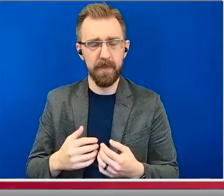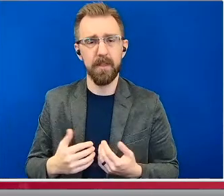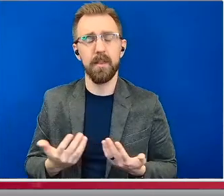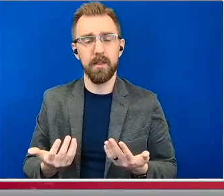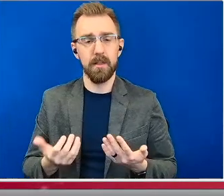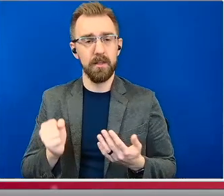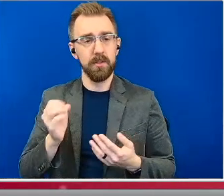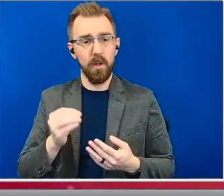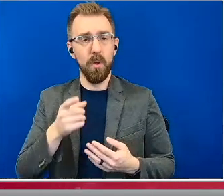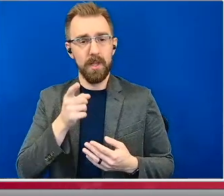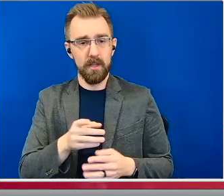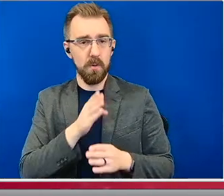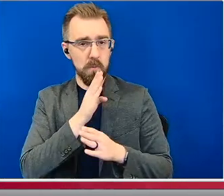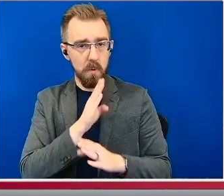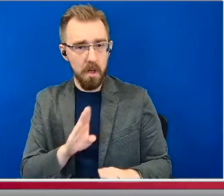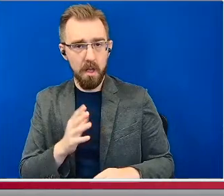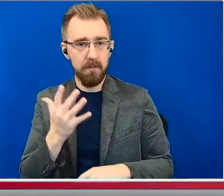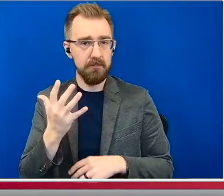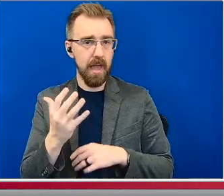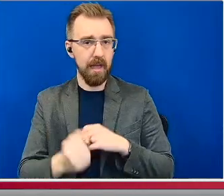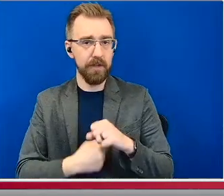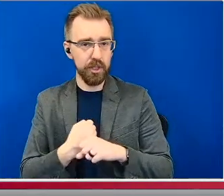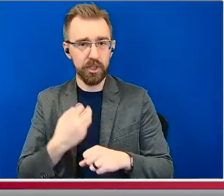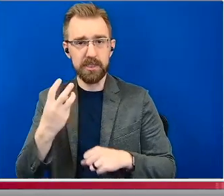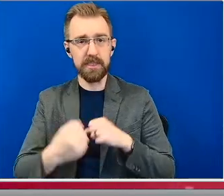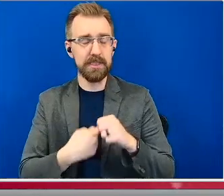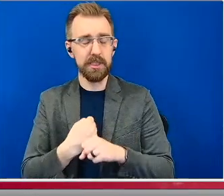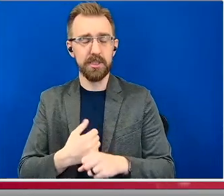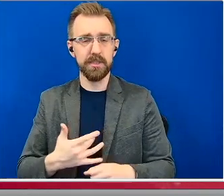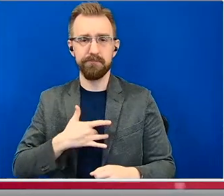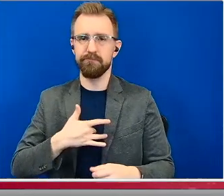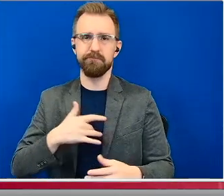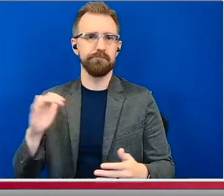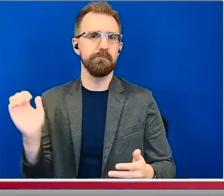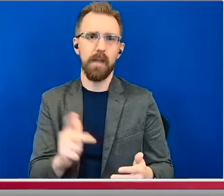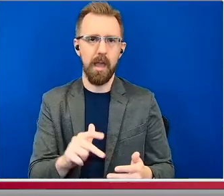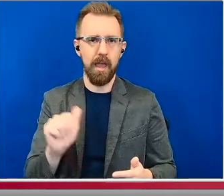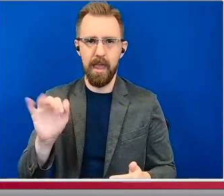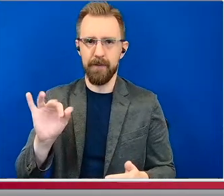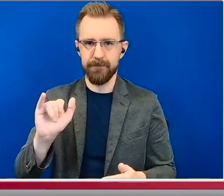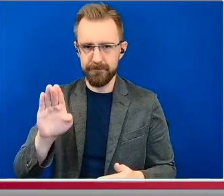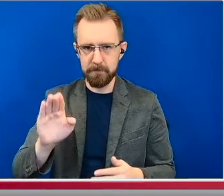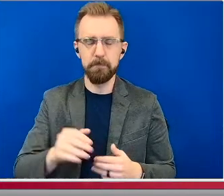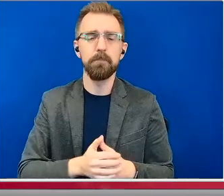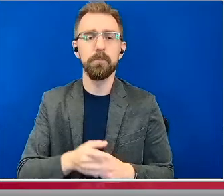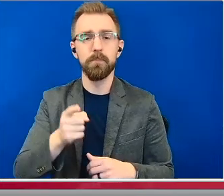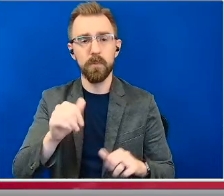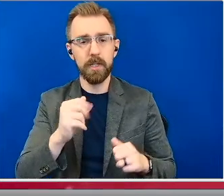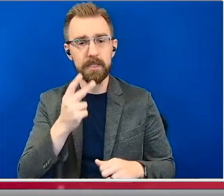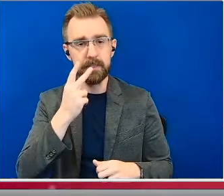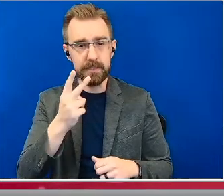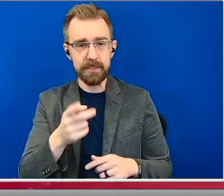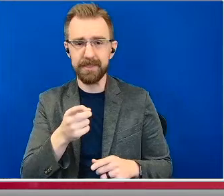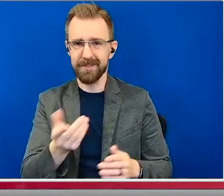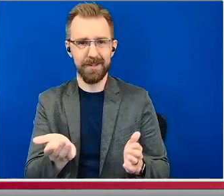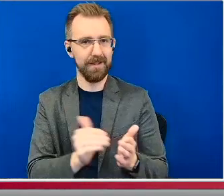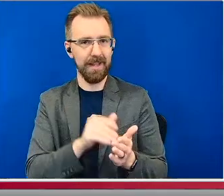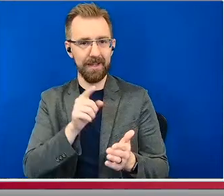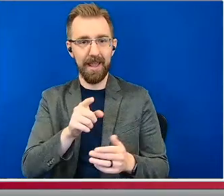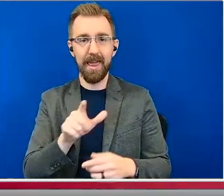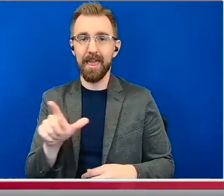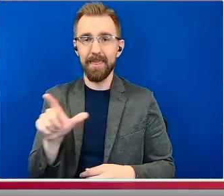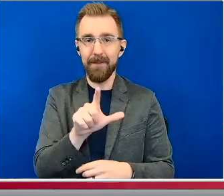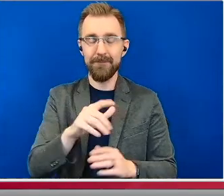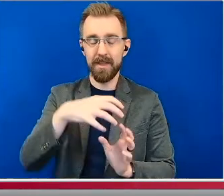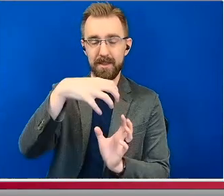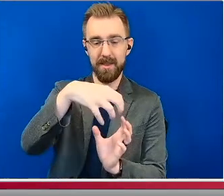about 5-6 years, and he came back with atrial fibrillation. So here you can see the entire, again, this is the left upper chamber of the heart, and you can